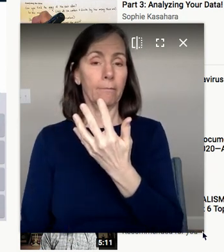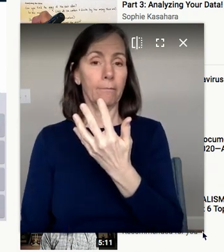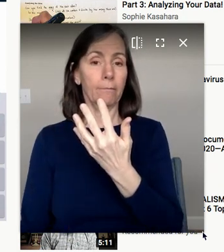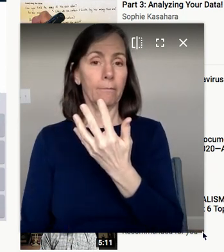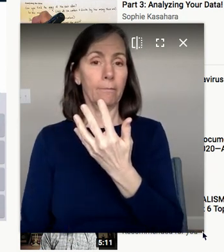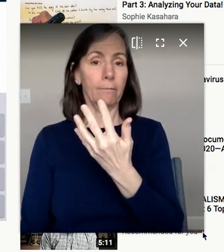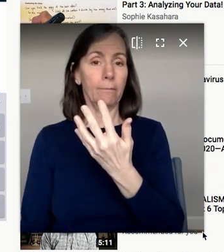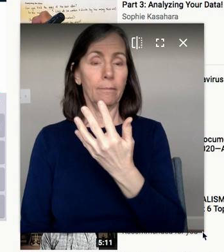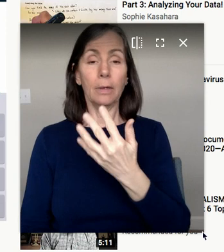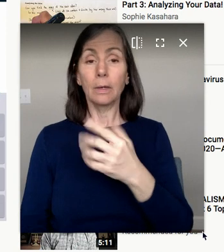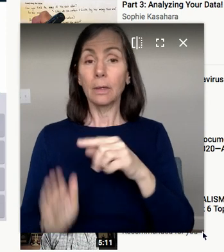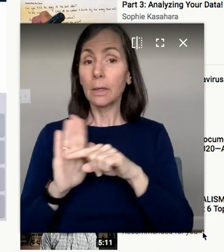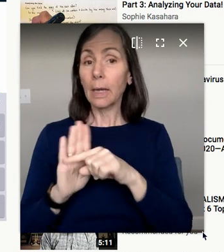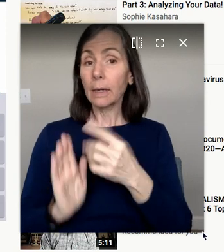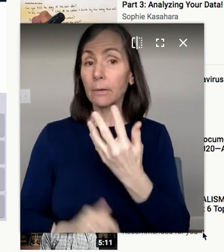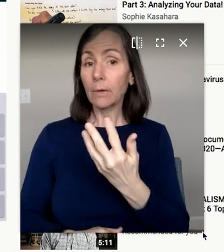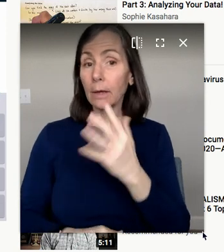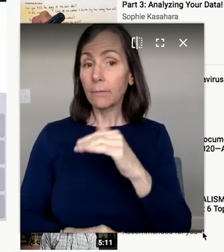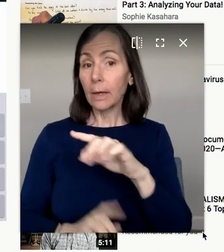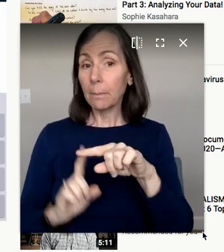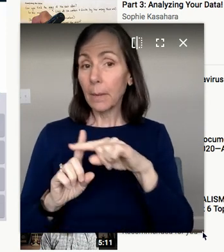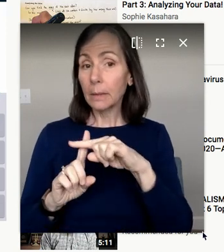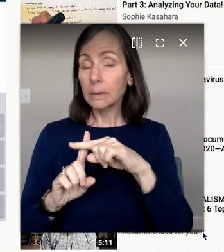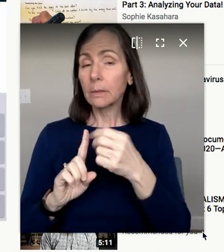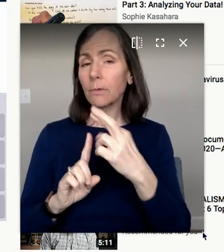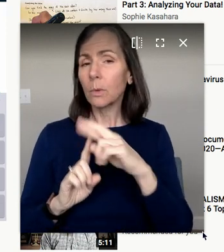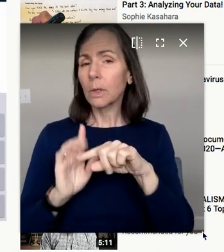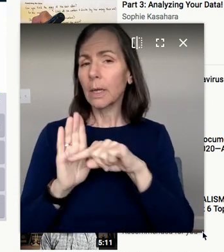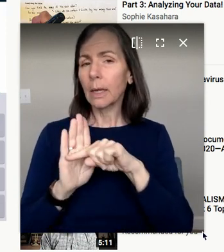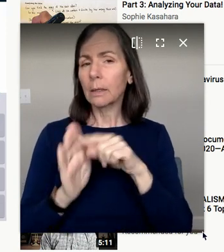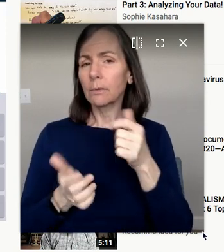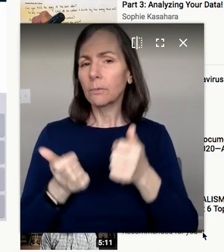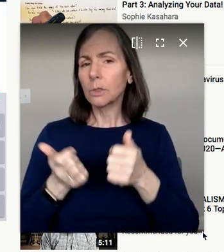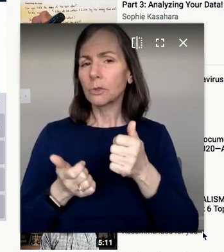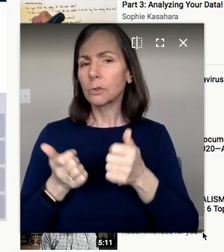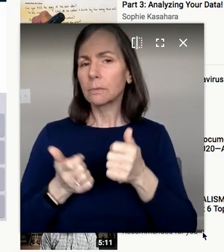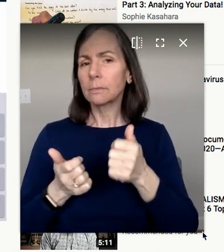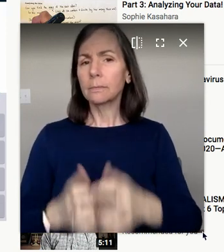Is negative 5 positive or negative?